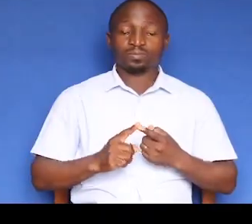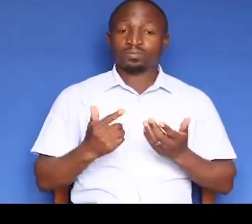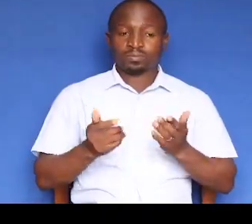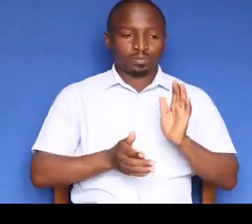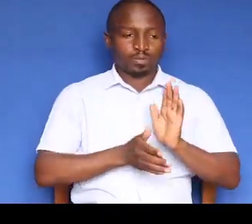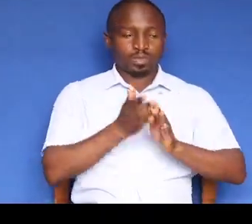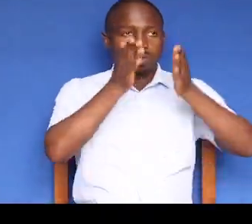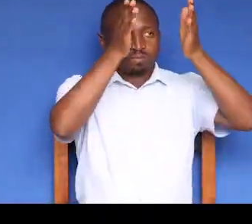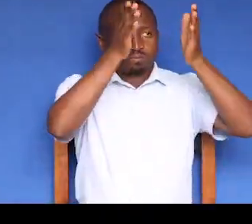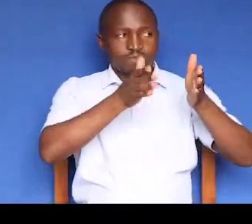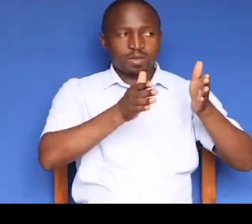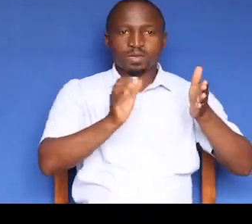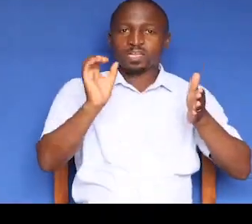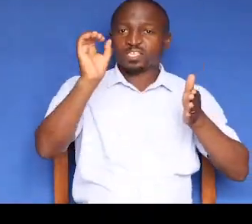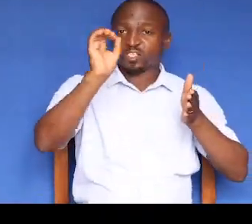At zero